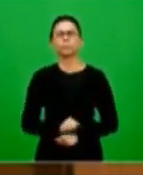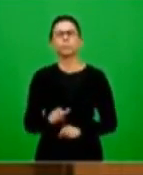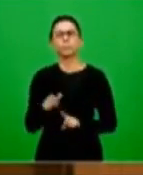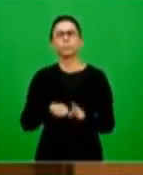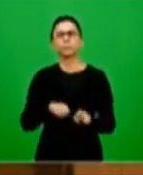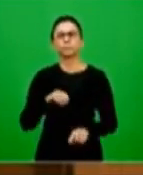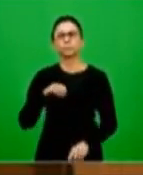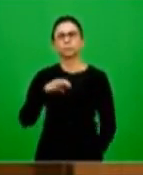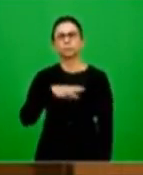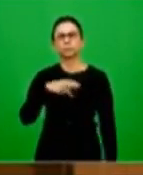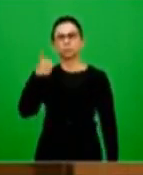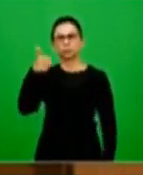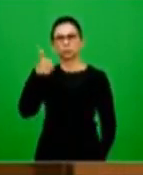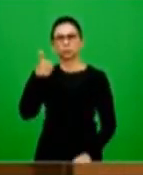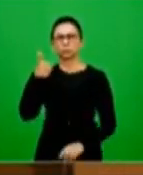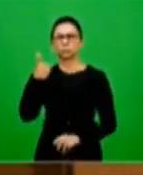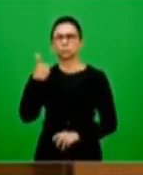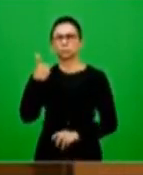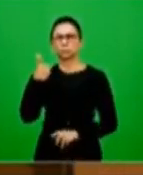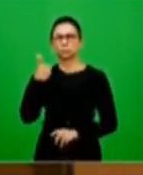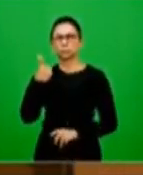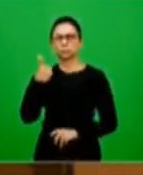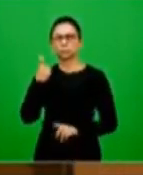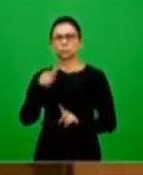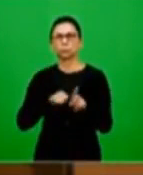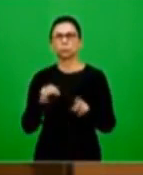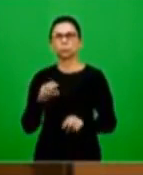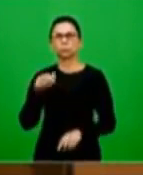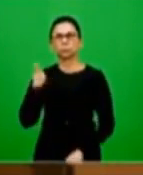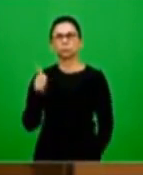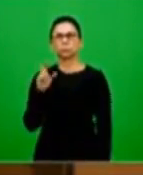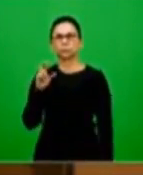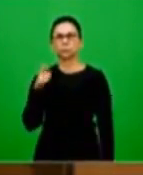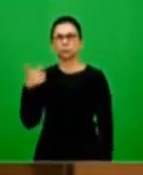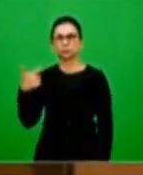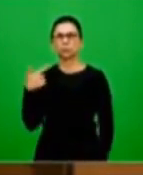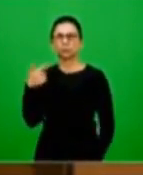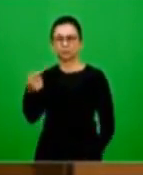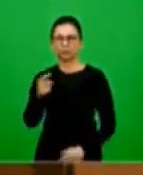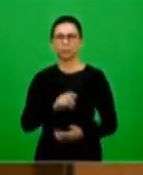Protestant Reformation. In 31 of October in